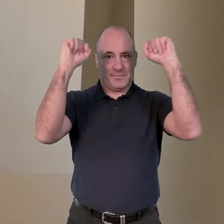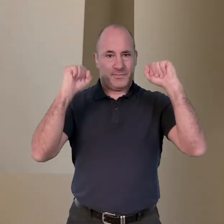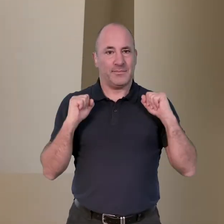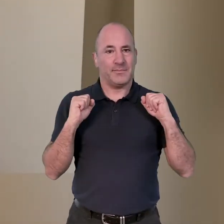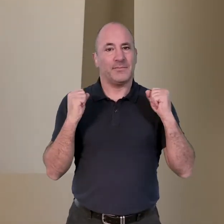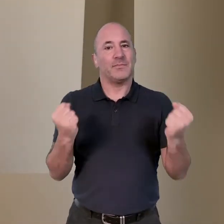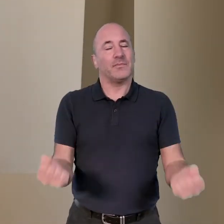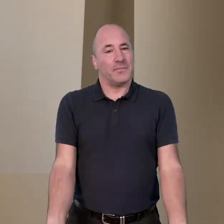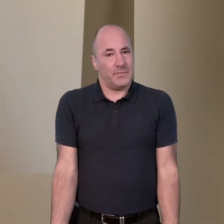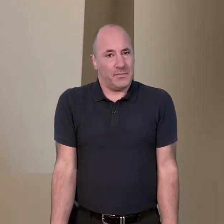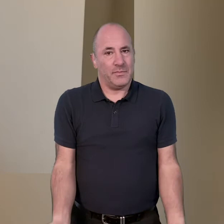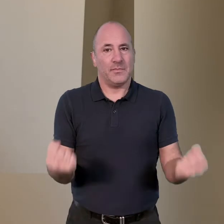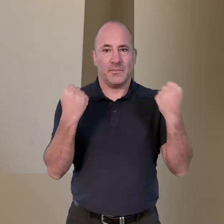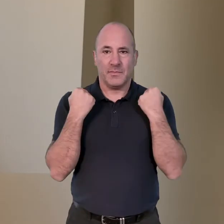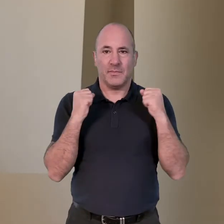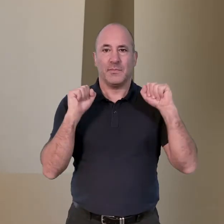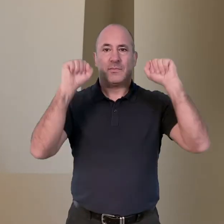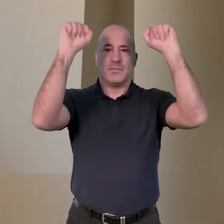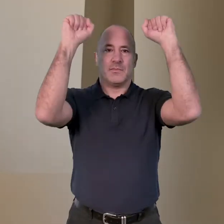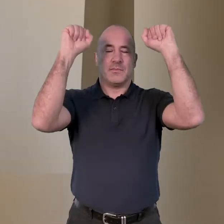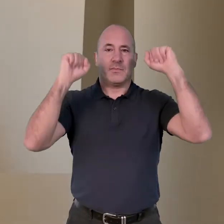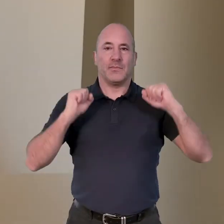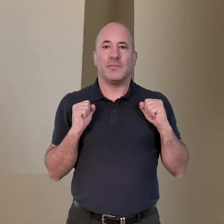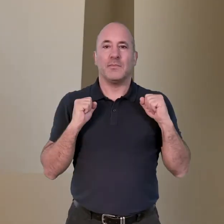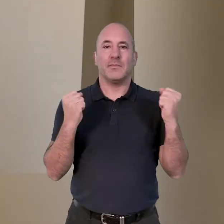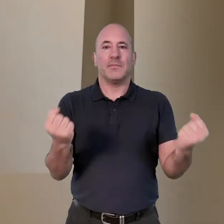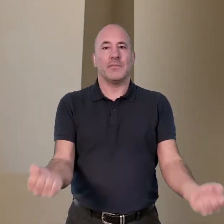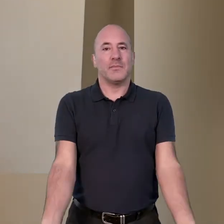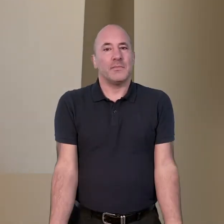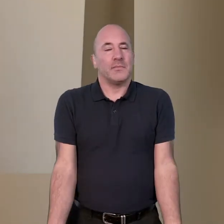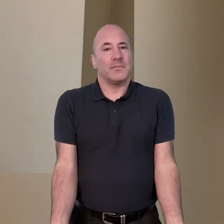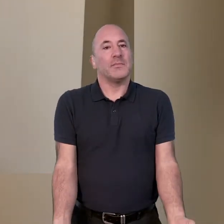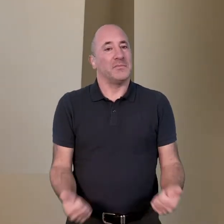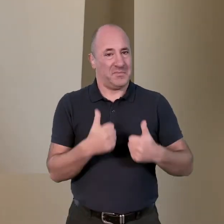curl up and punch. Good.